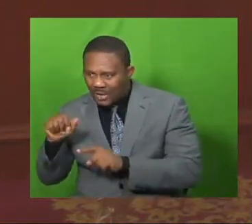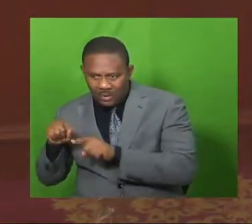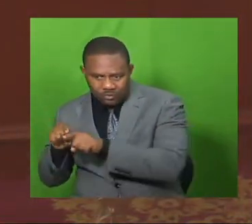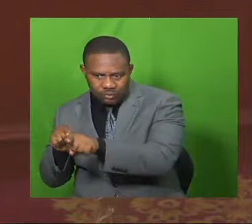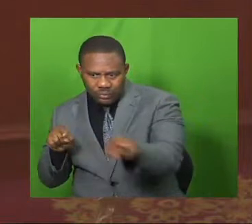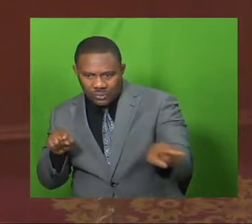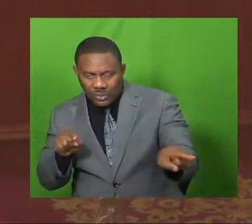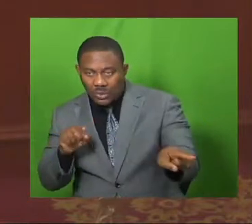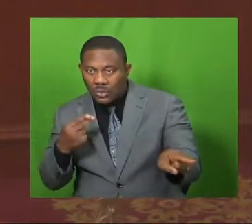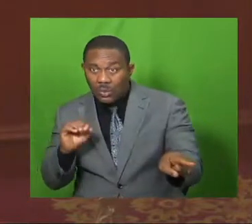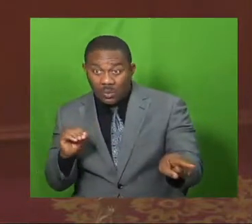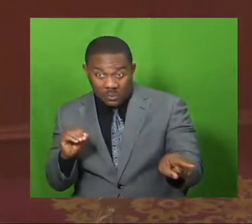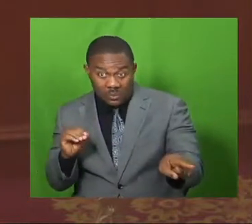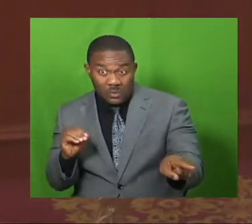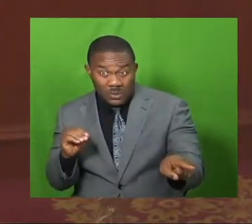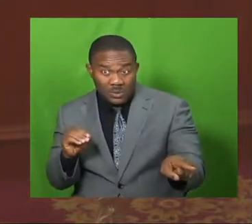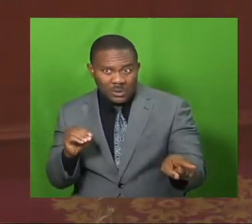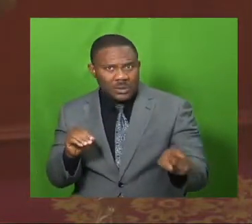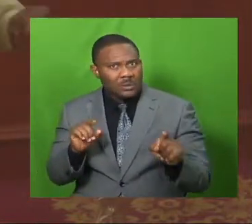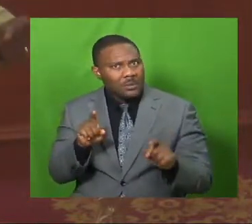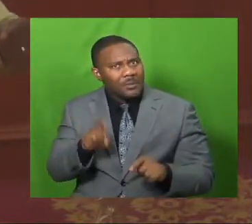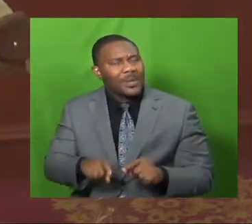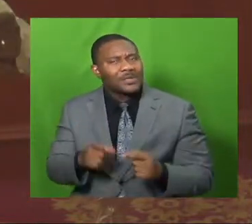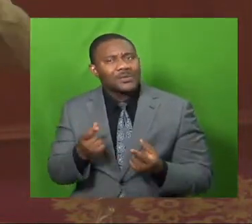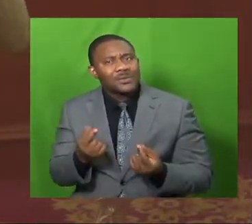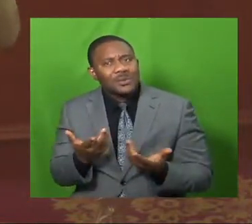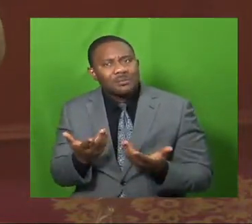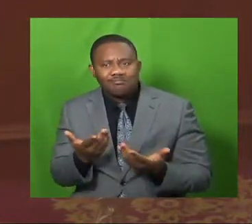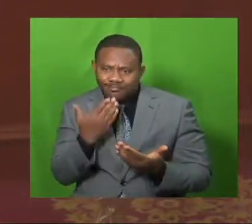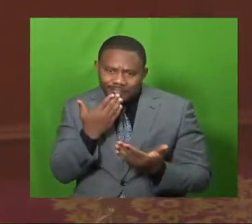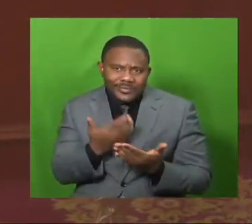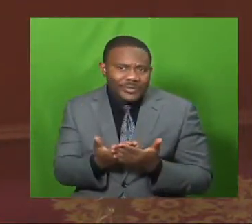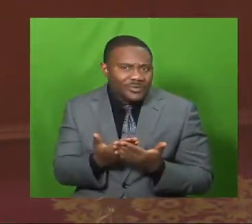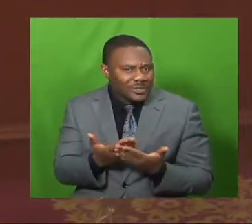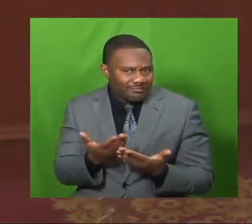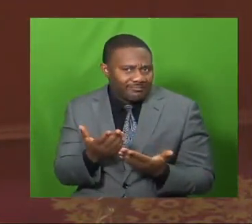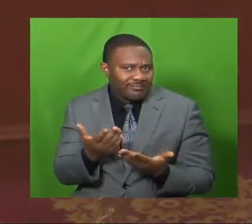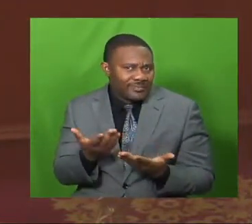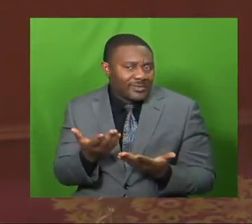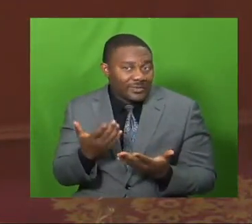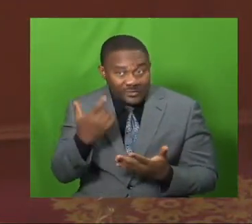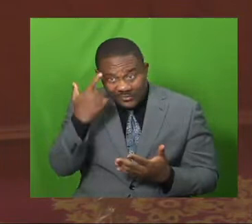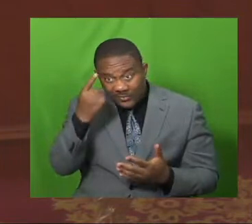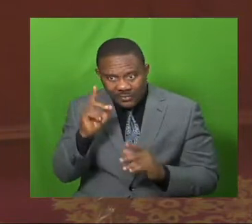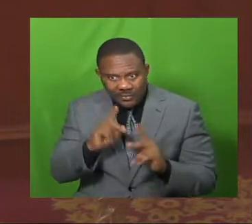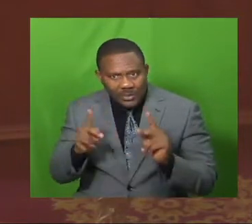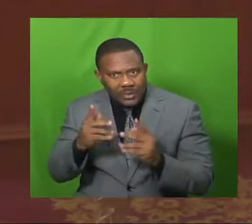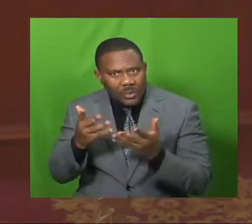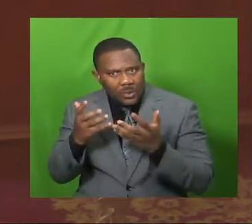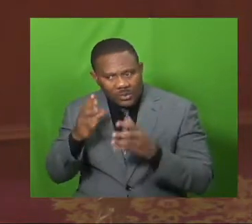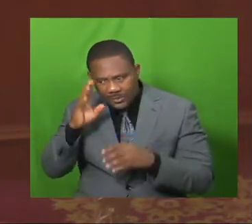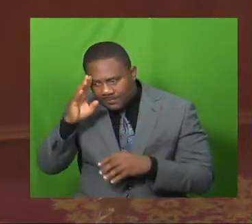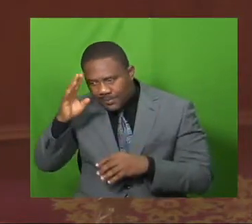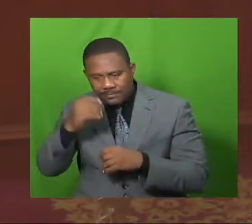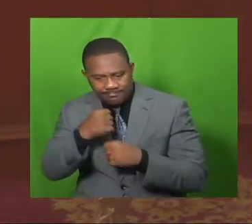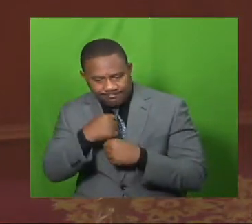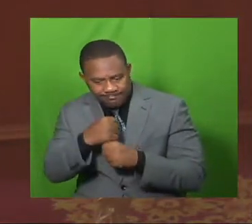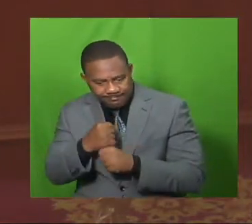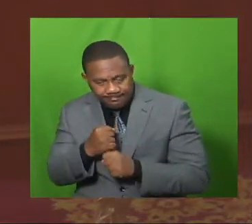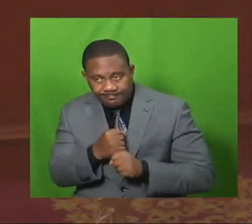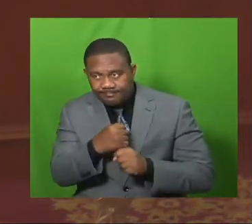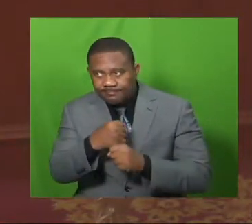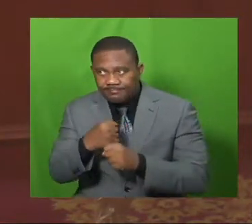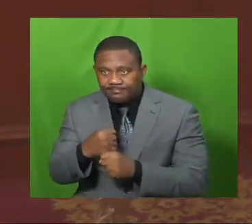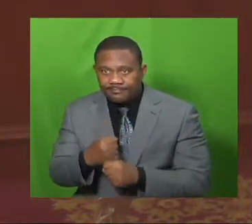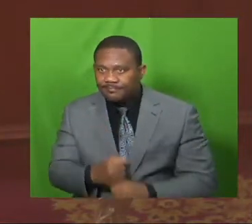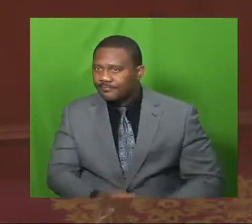Corridor. It was to provide the enabling environment for the next generation of innovators that will create jobs and sustainability for our country.